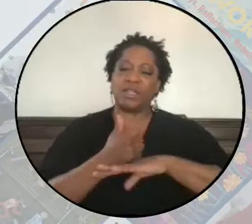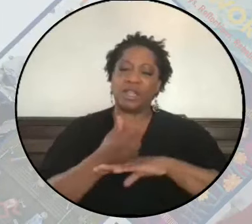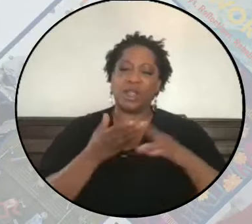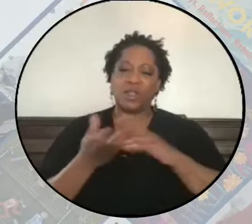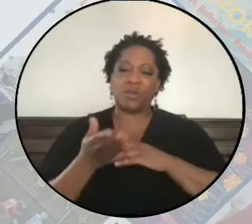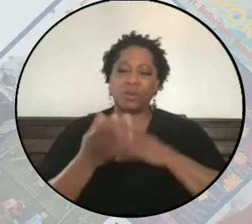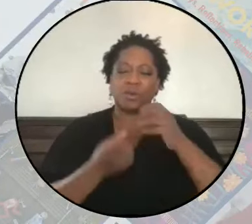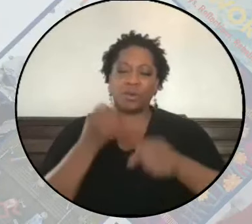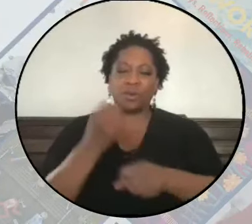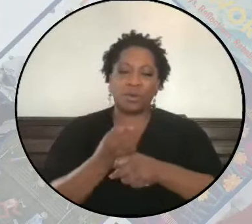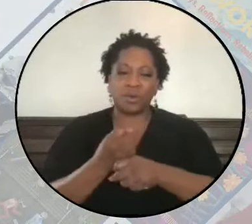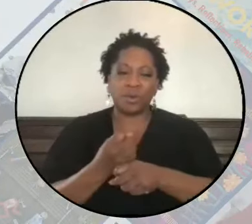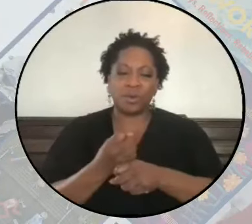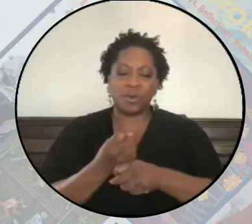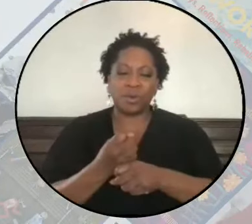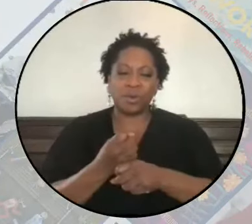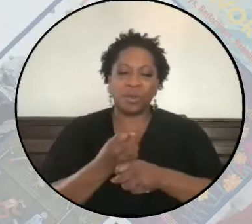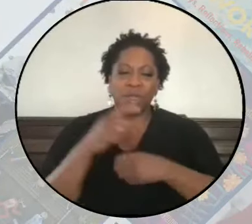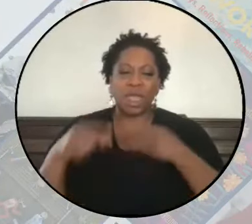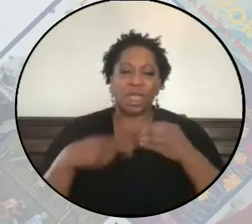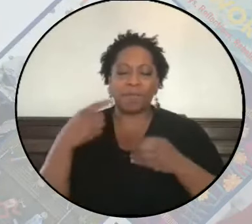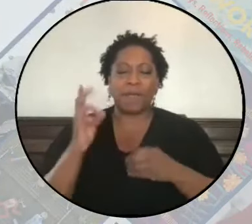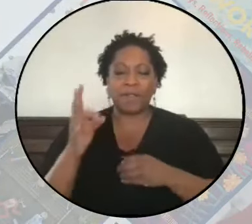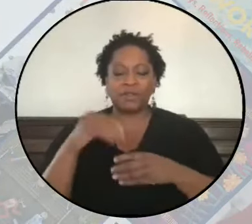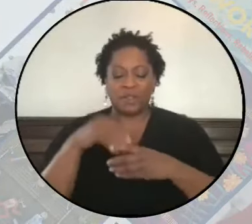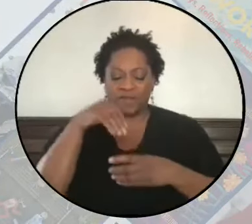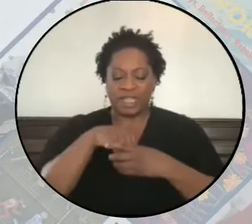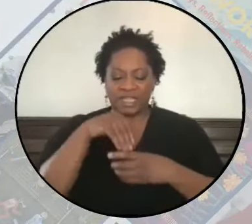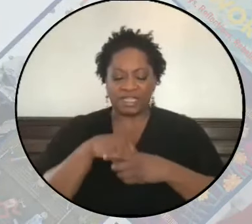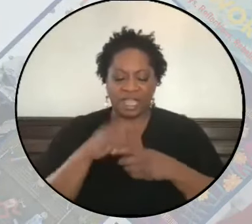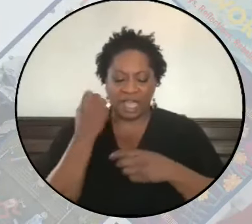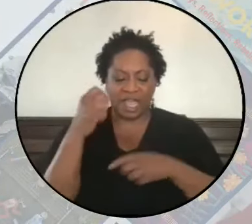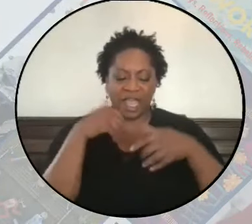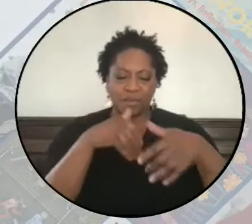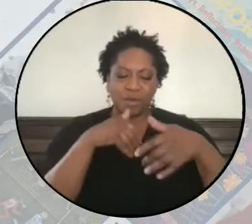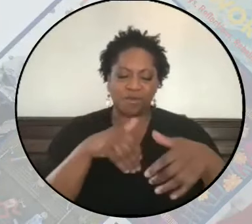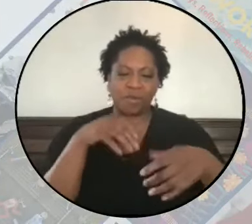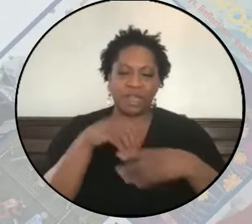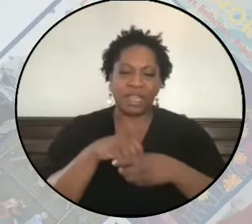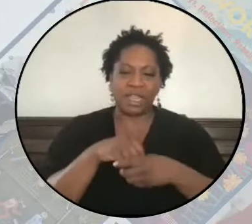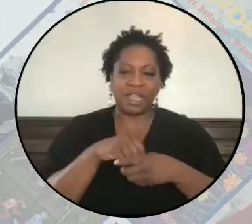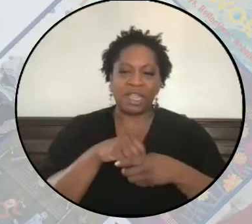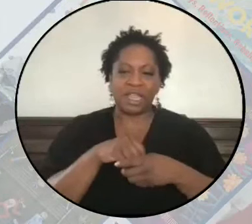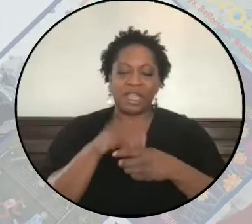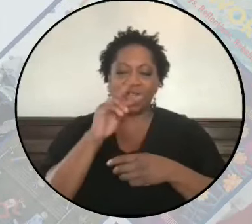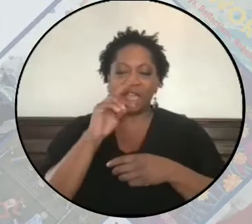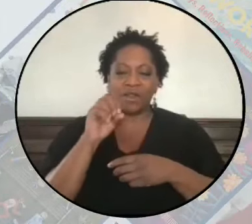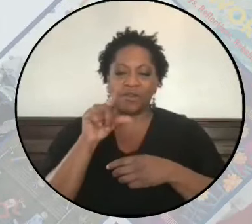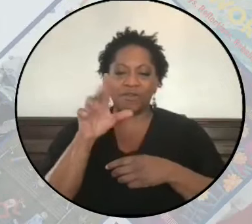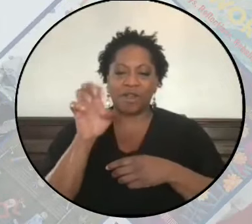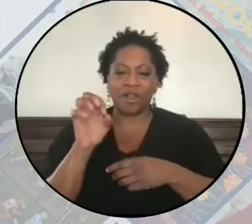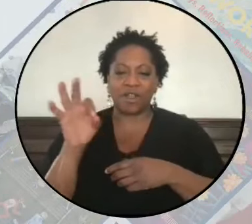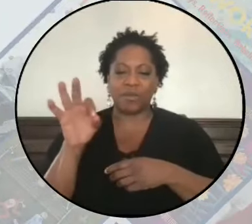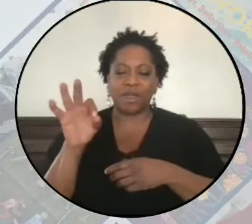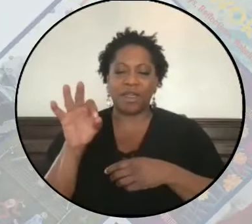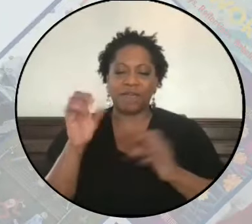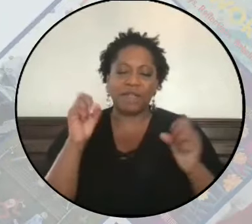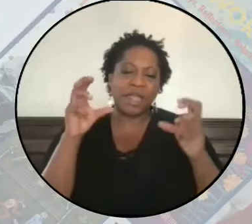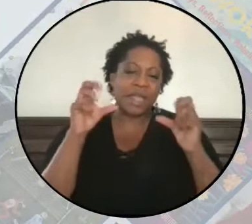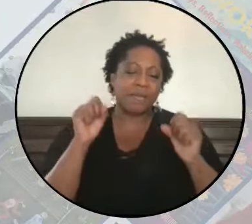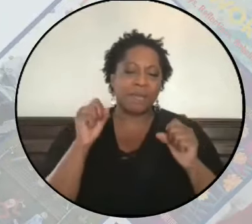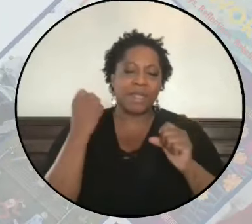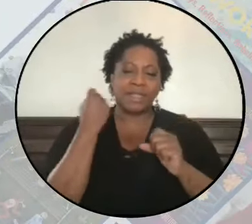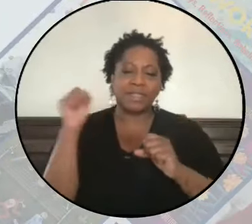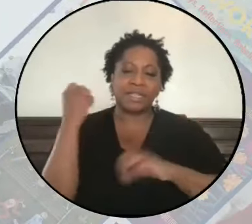over many years about the history of the Insight movement um it's in one of the volumes of the incredible